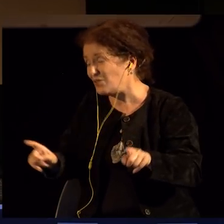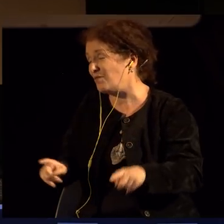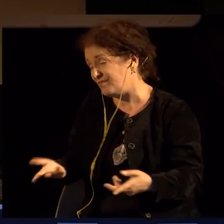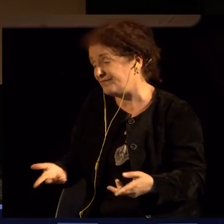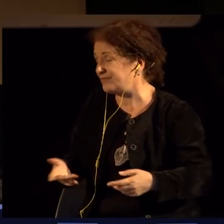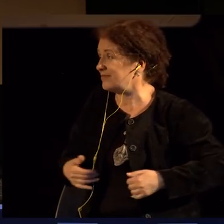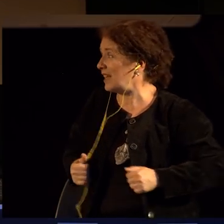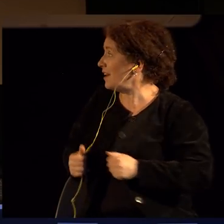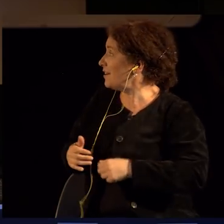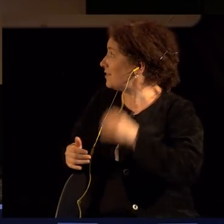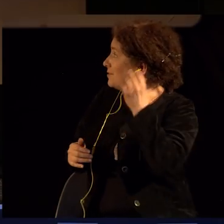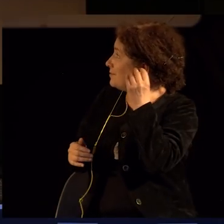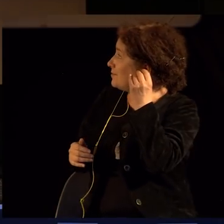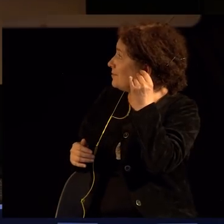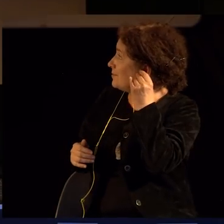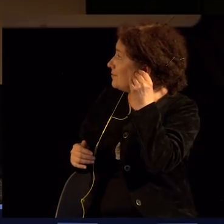act.